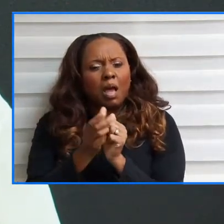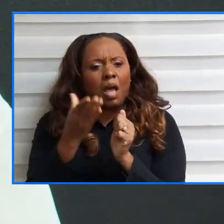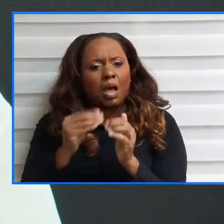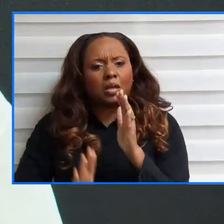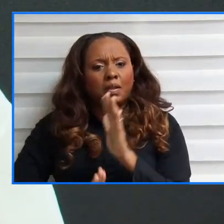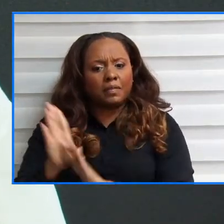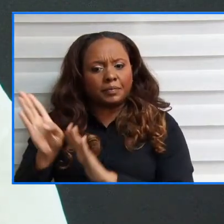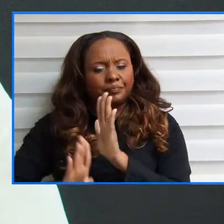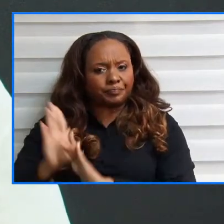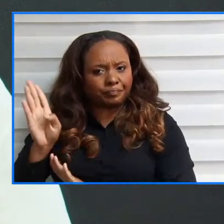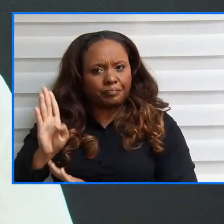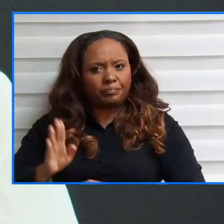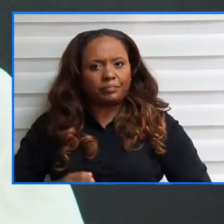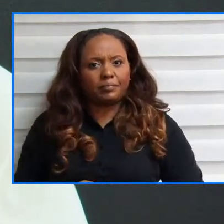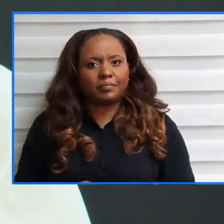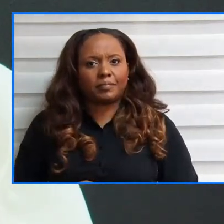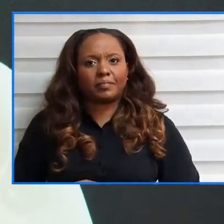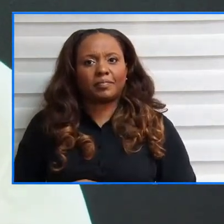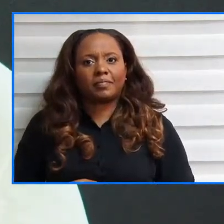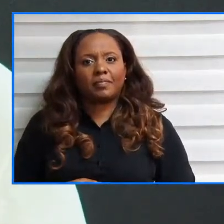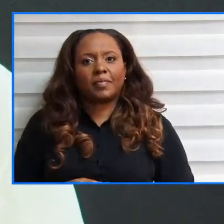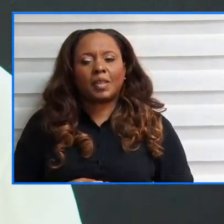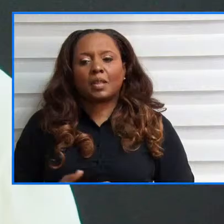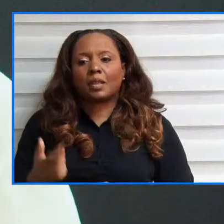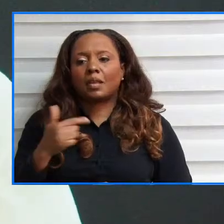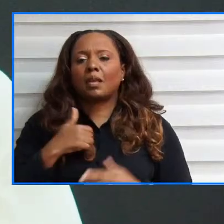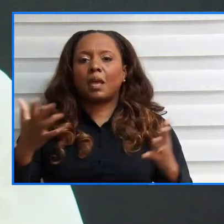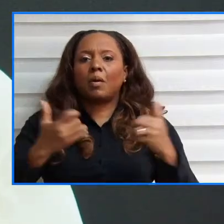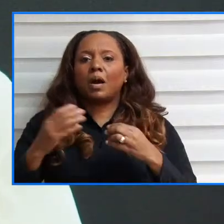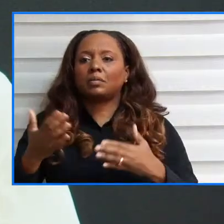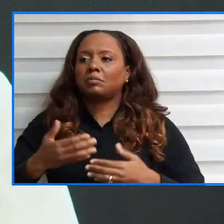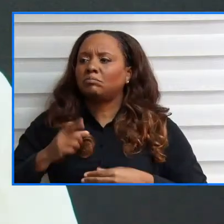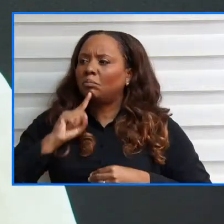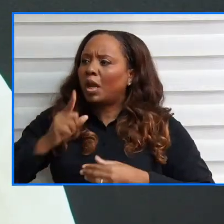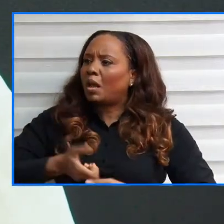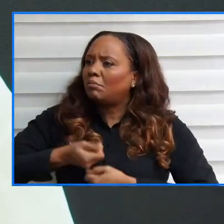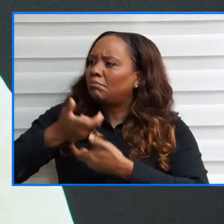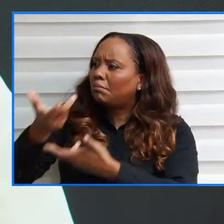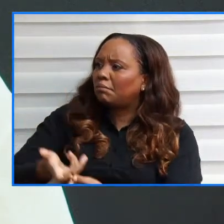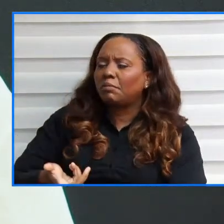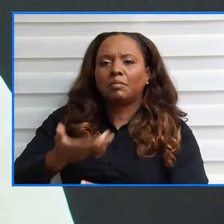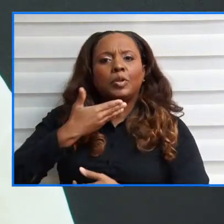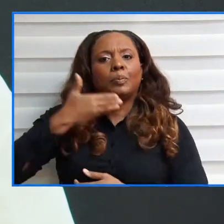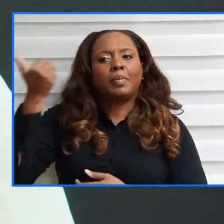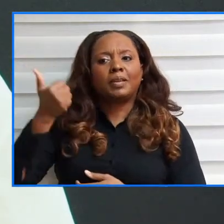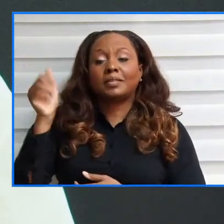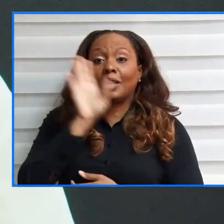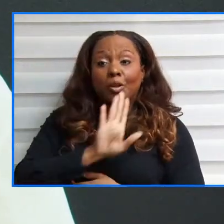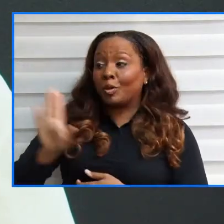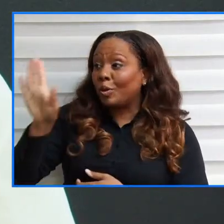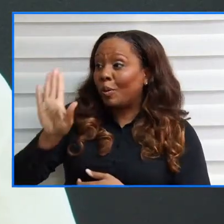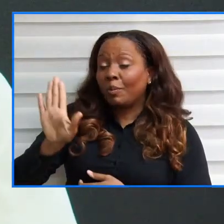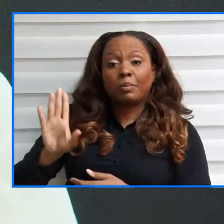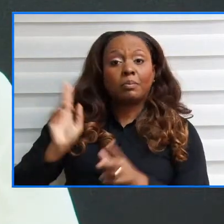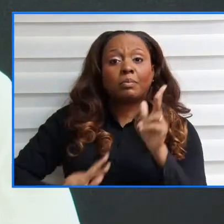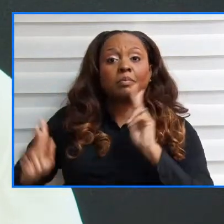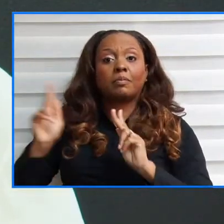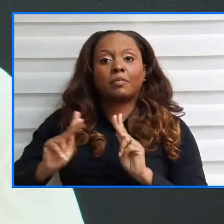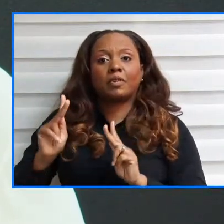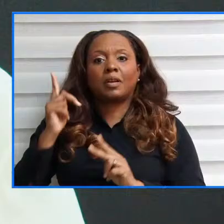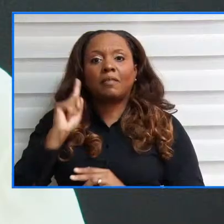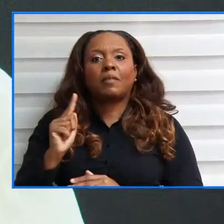at the outset to wish your country the very, very best and your people on the occasion of the upcoming